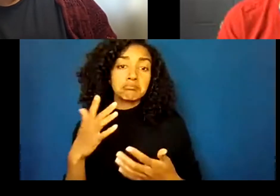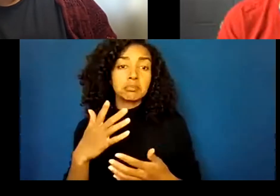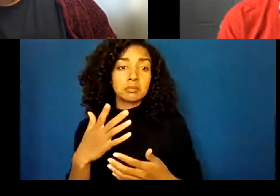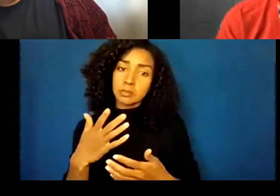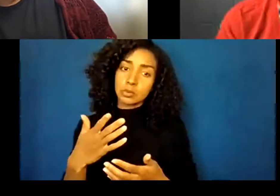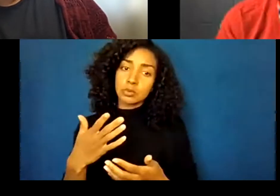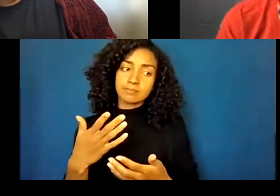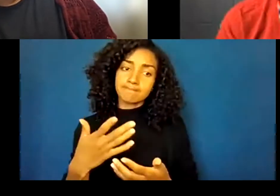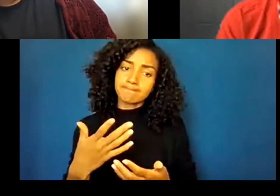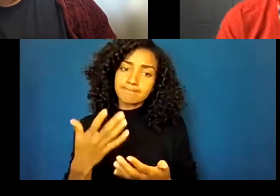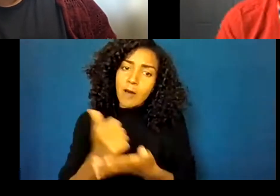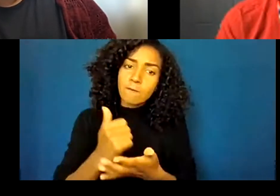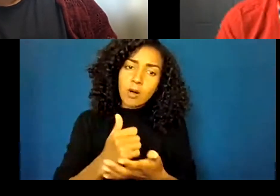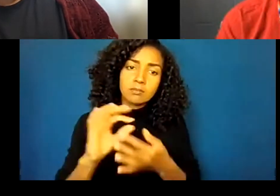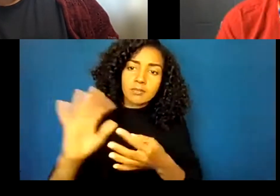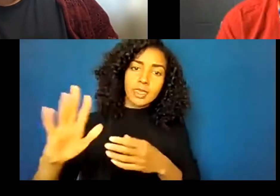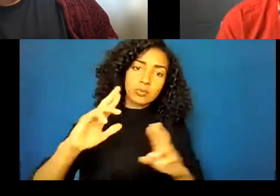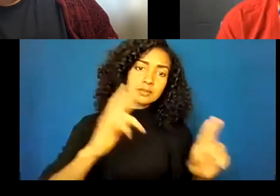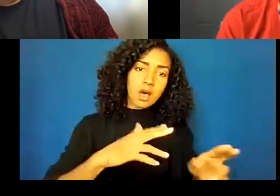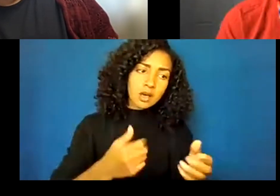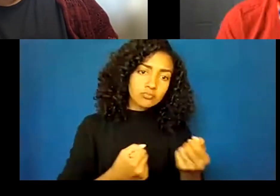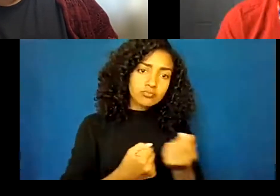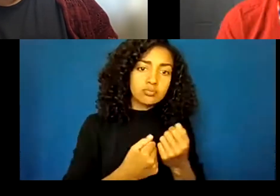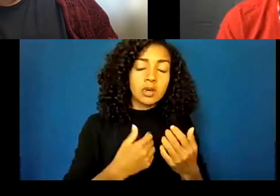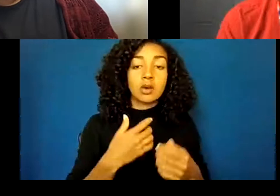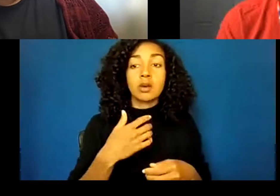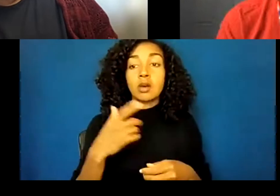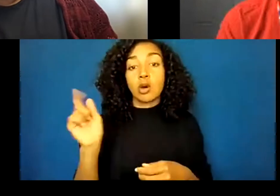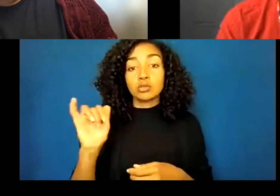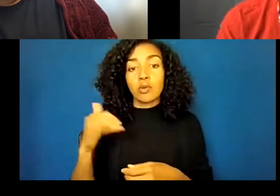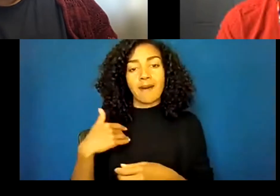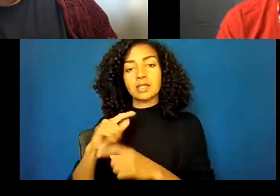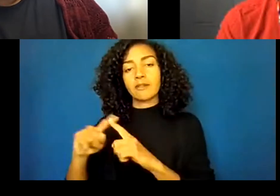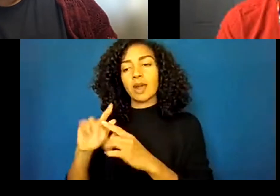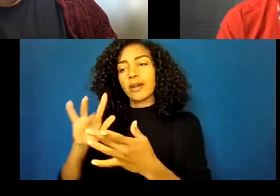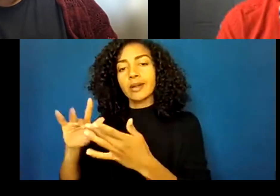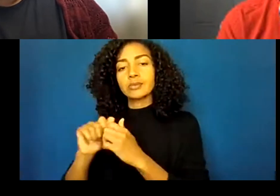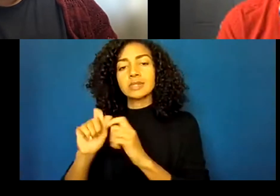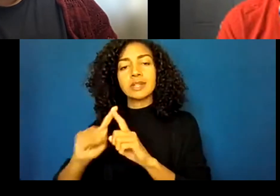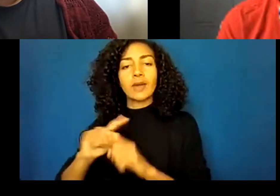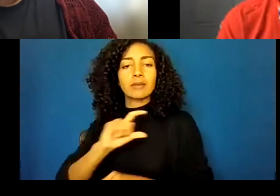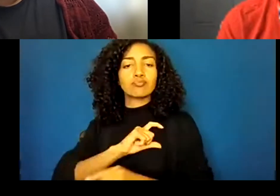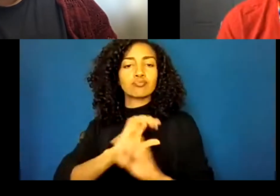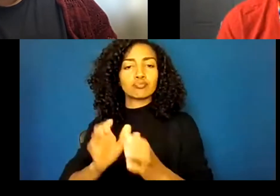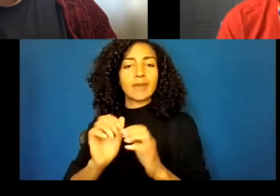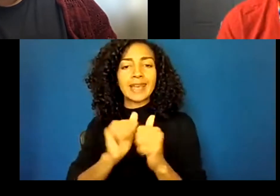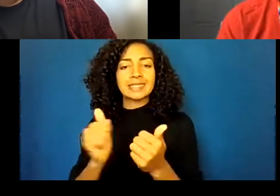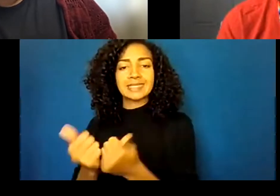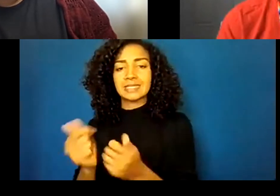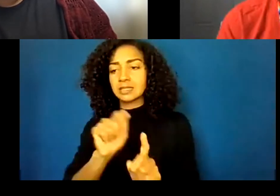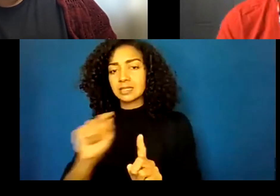response sometimes. We have contacts with different law enforcement agencies depending upon